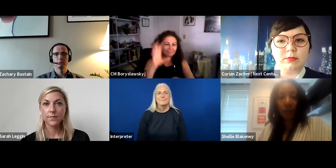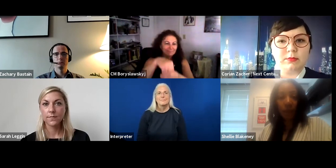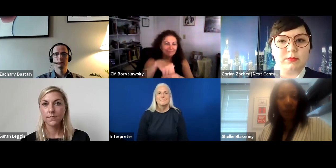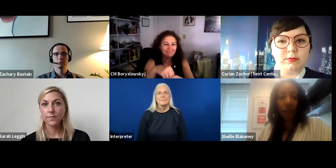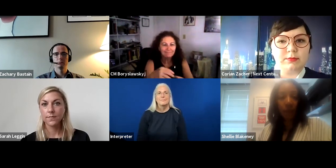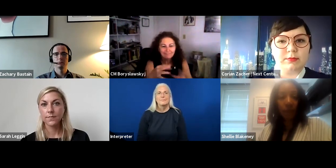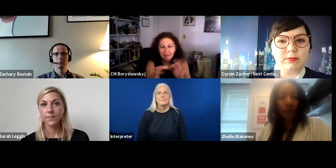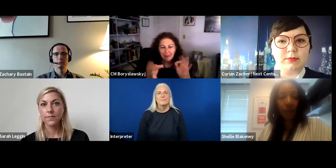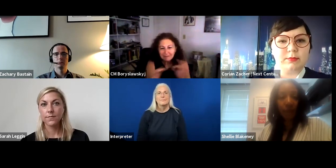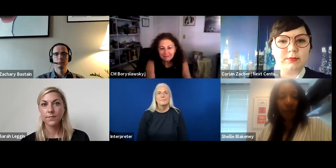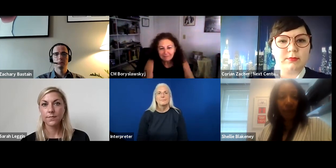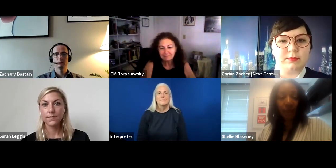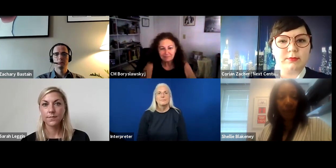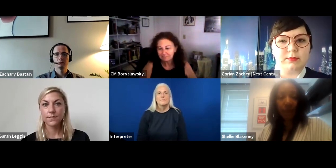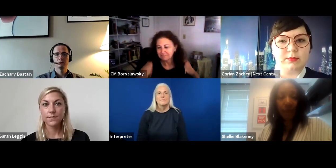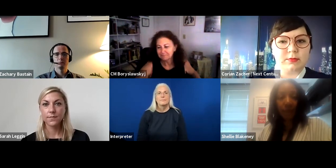I'll turn it over to the panel.